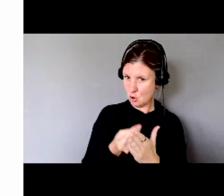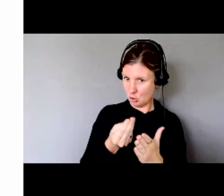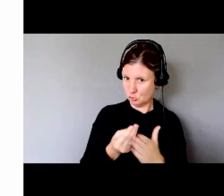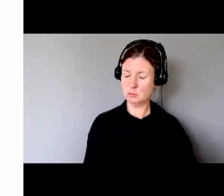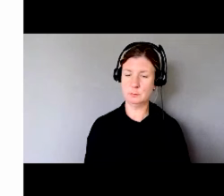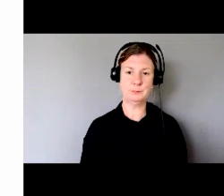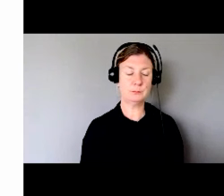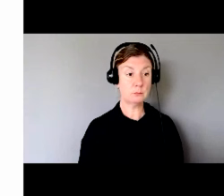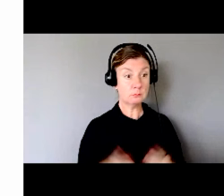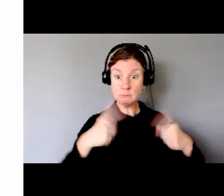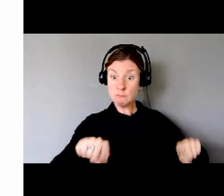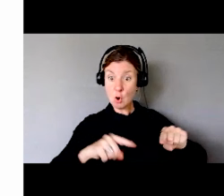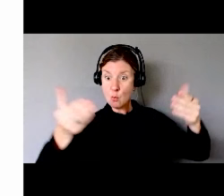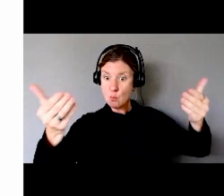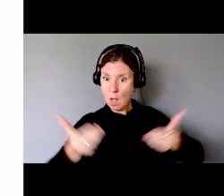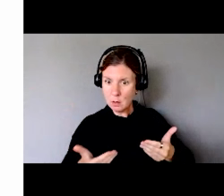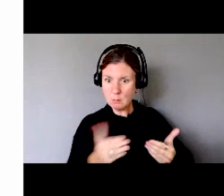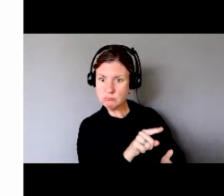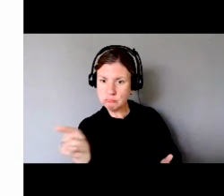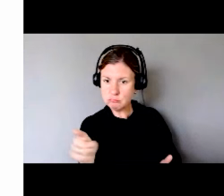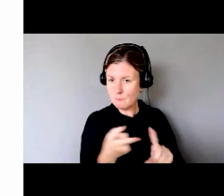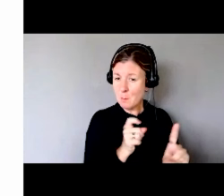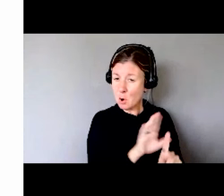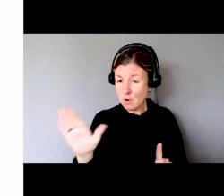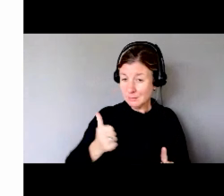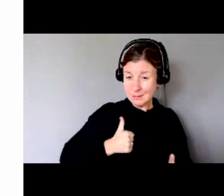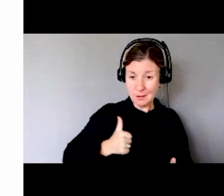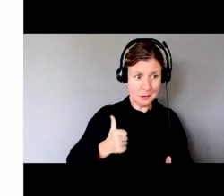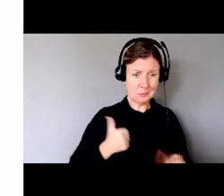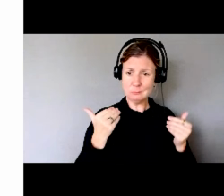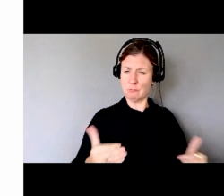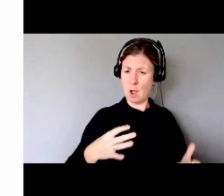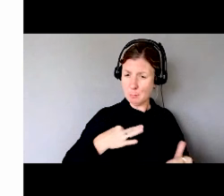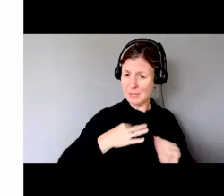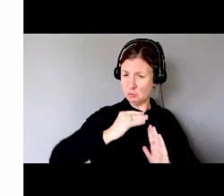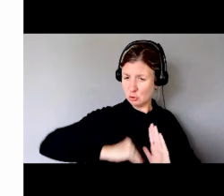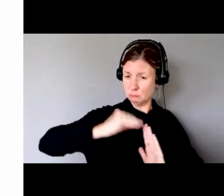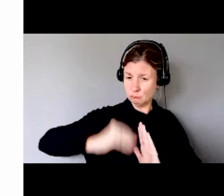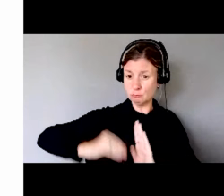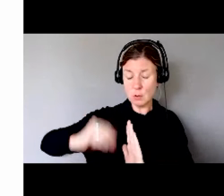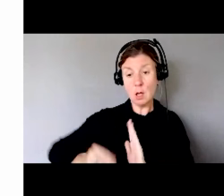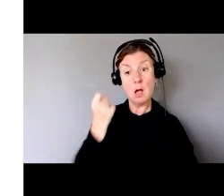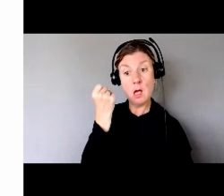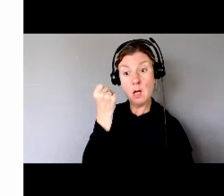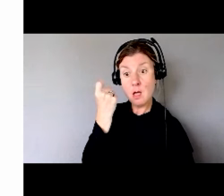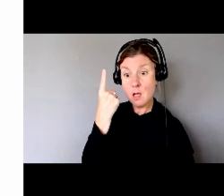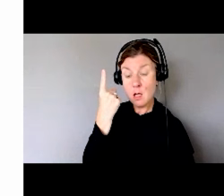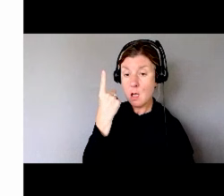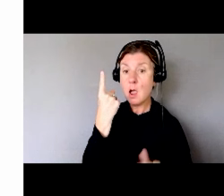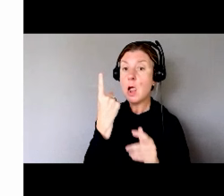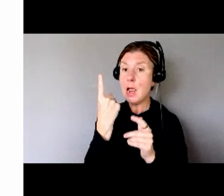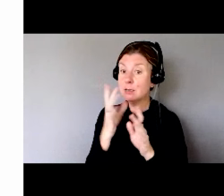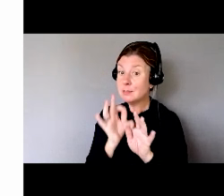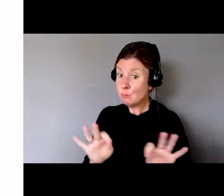We welcome artists from across Canada to apply for this opportunity. However, it is important to note that we do